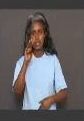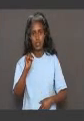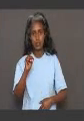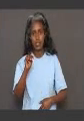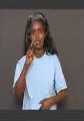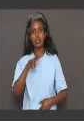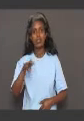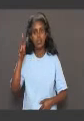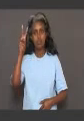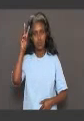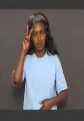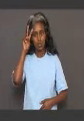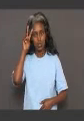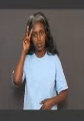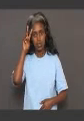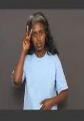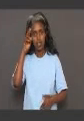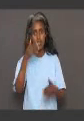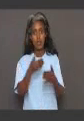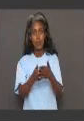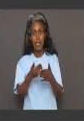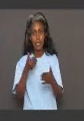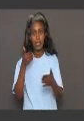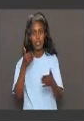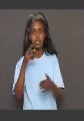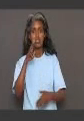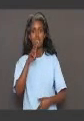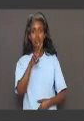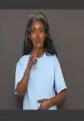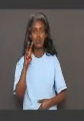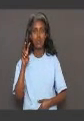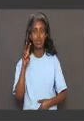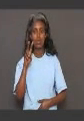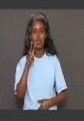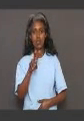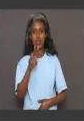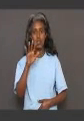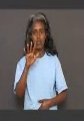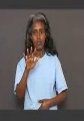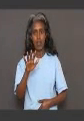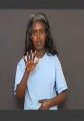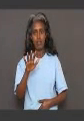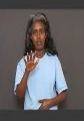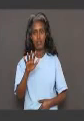28.125 pi centimeters squared minus